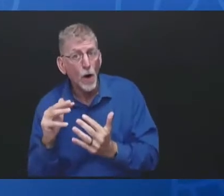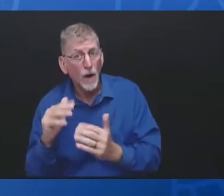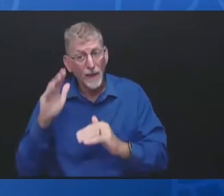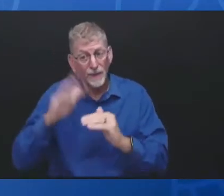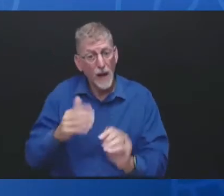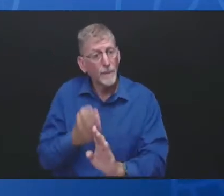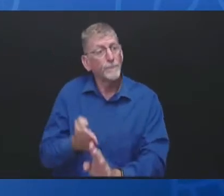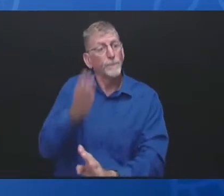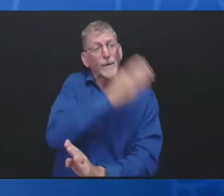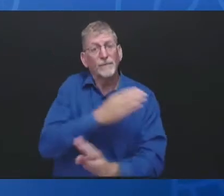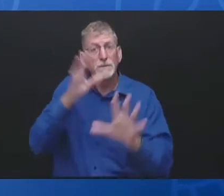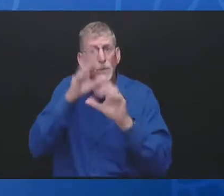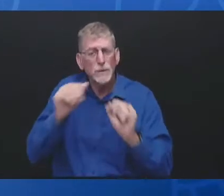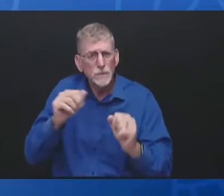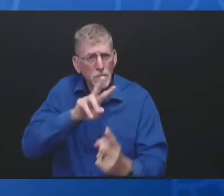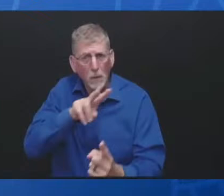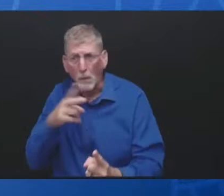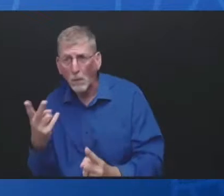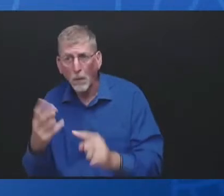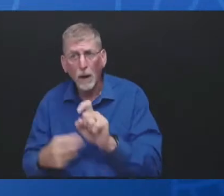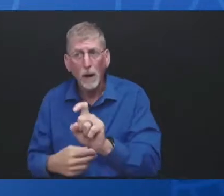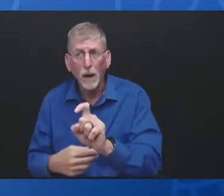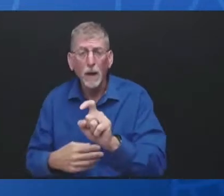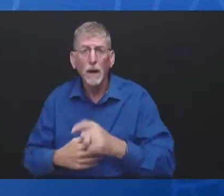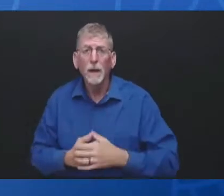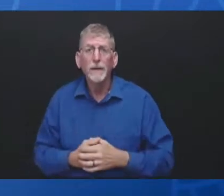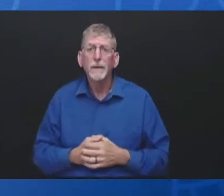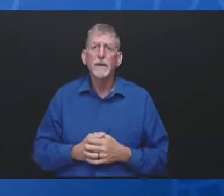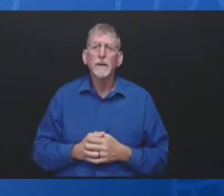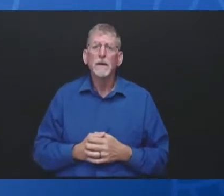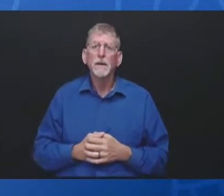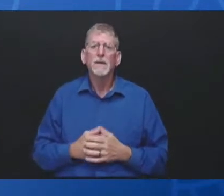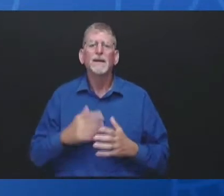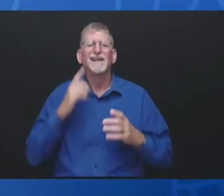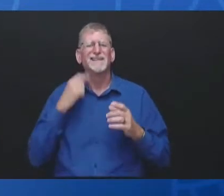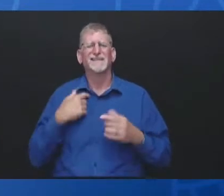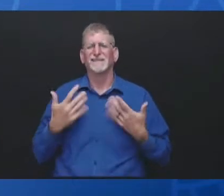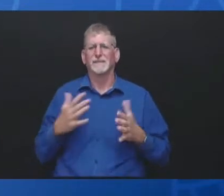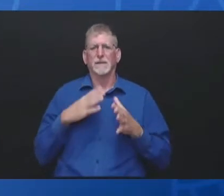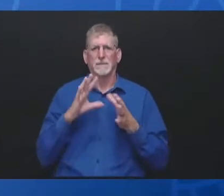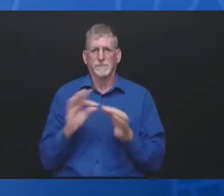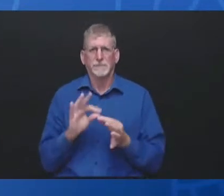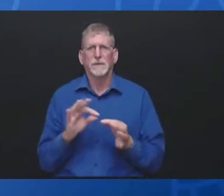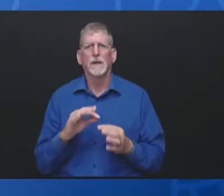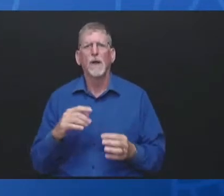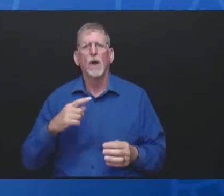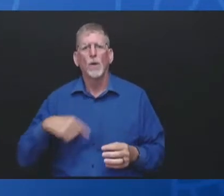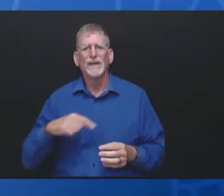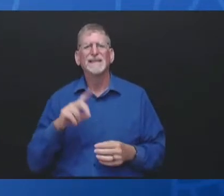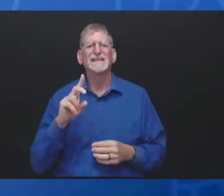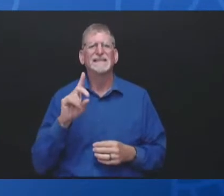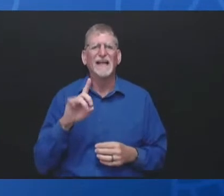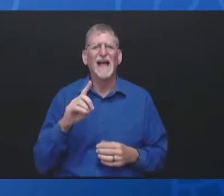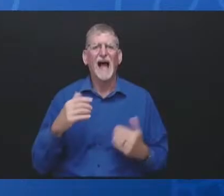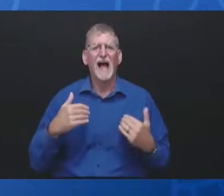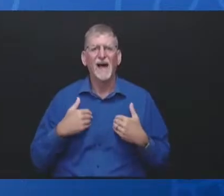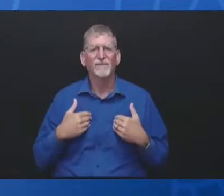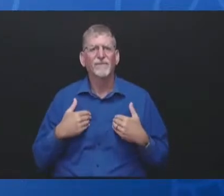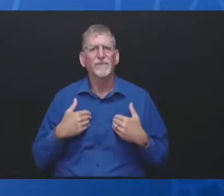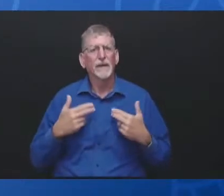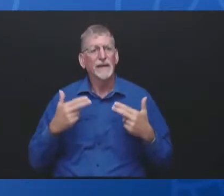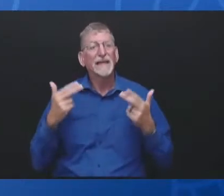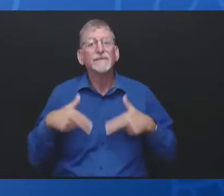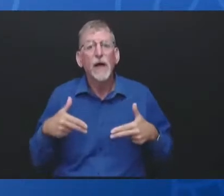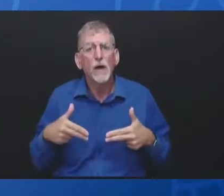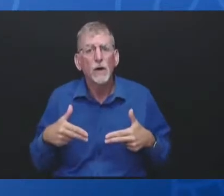is a dynamic where, as I also just mentioned a little bit ago, we did achieve a ceasefire, something which nobody thought would be